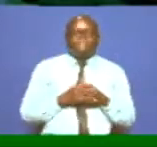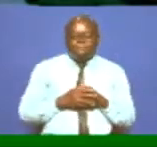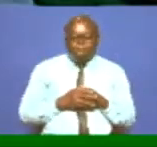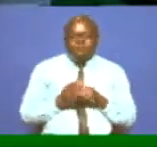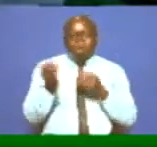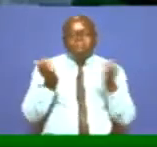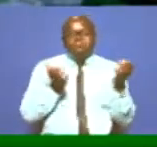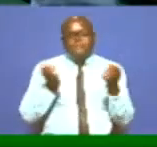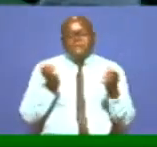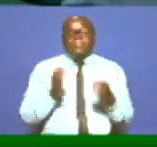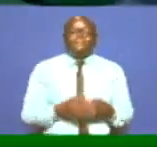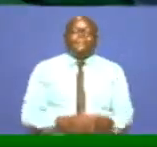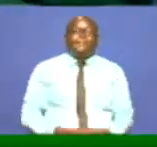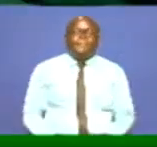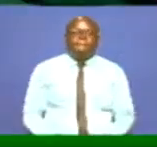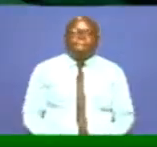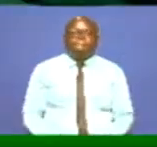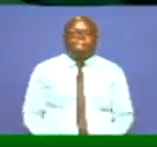business.